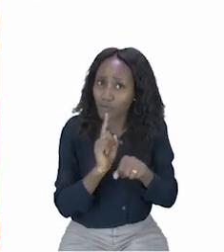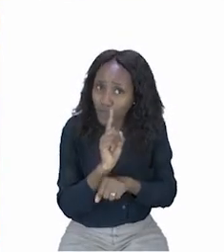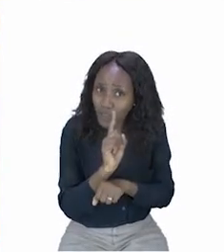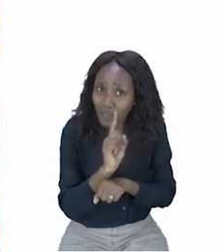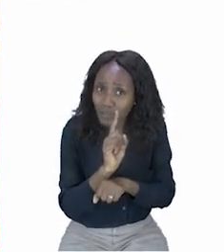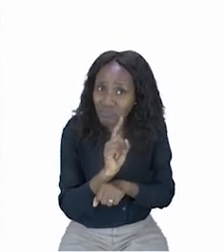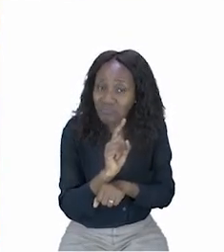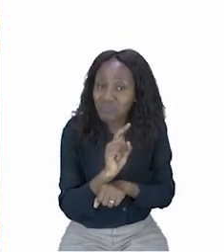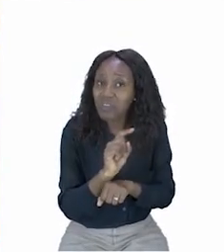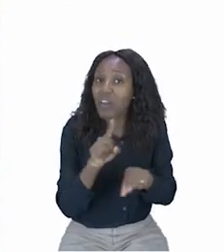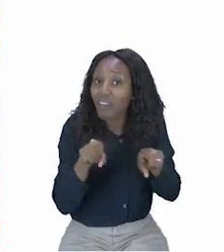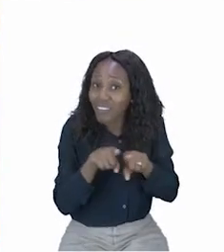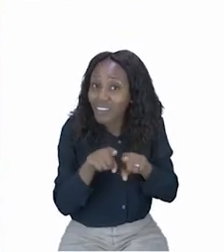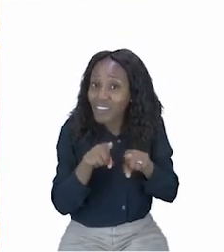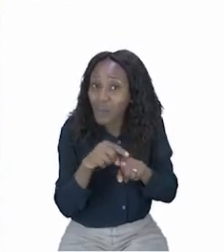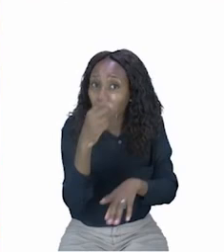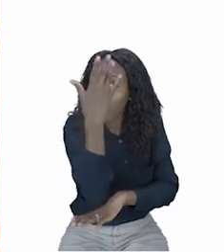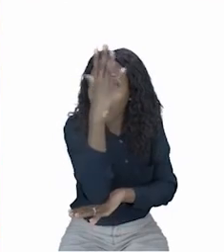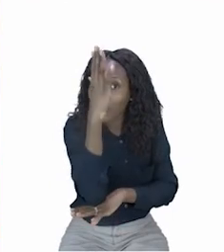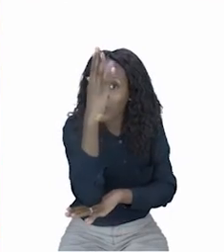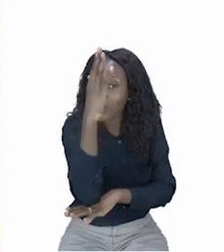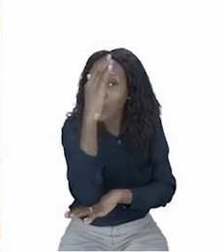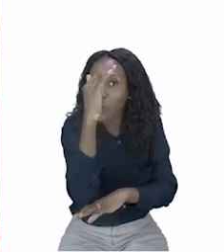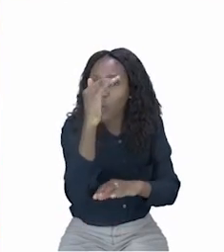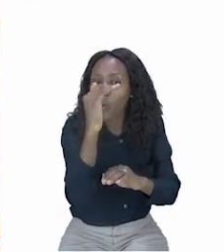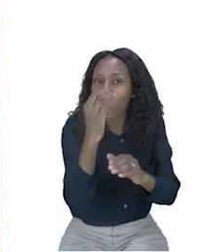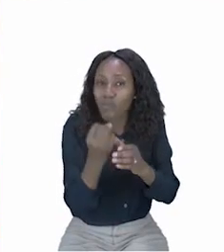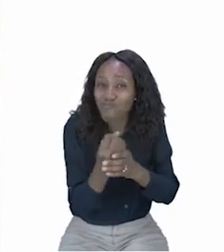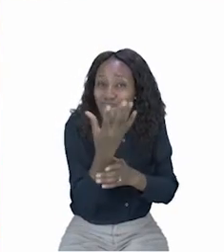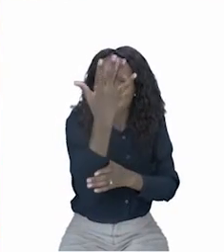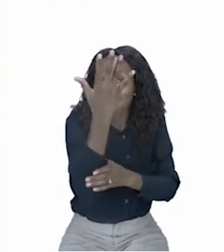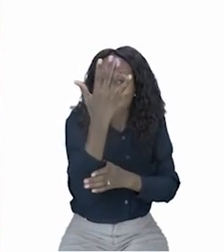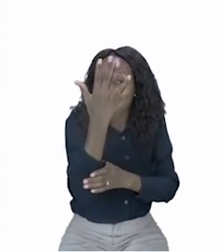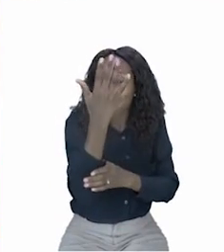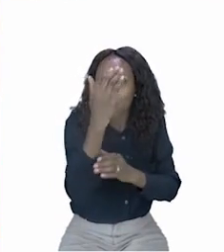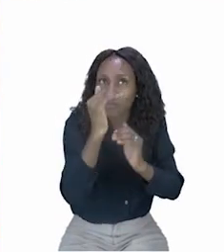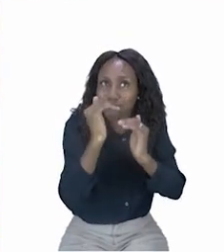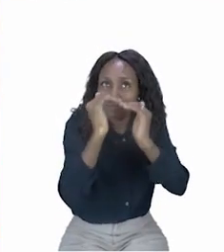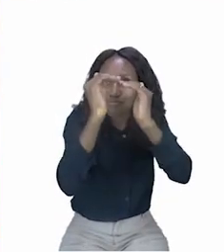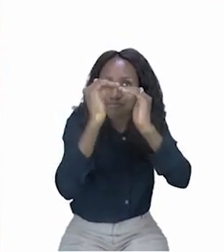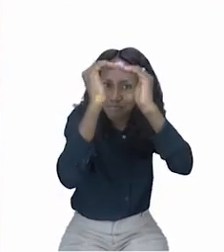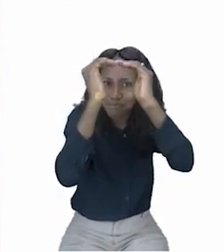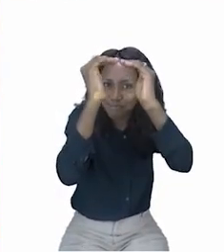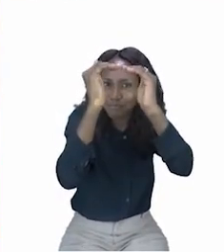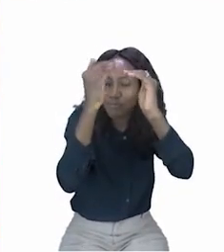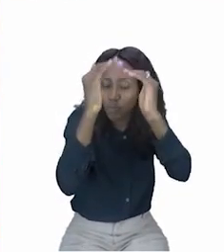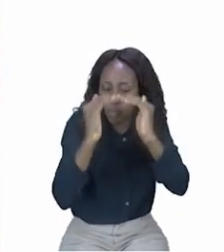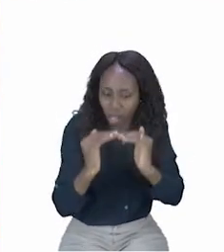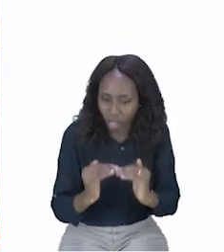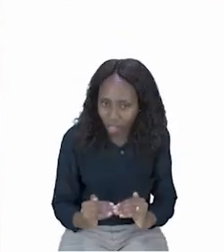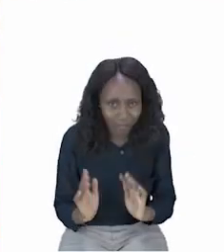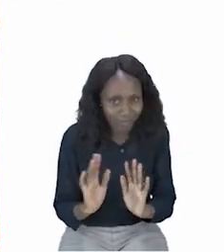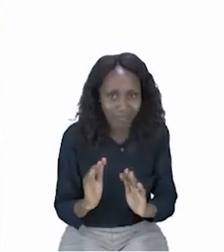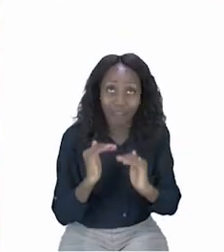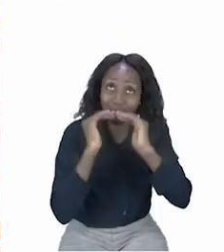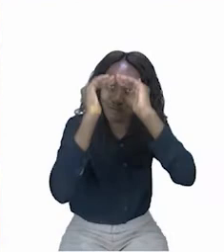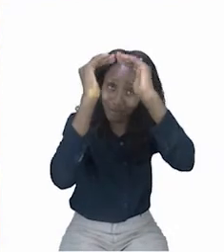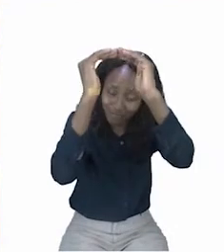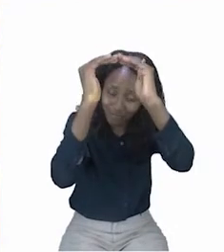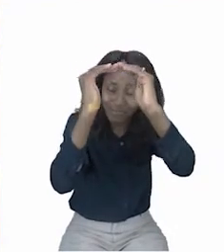tree grows, the older parts are at the top and not the bottom.